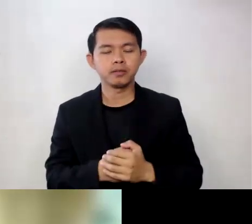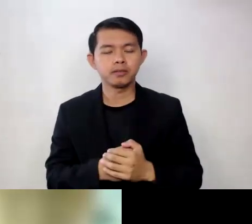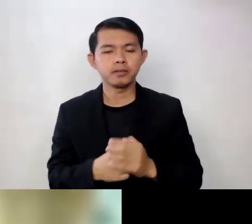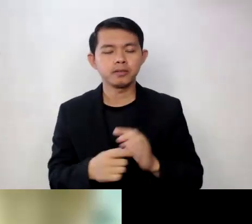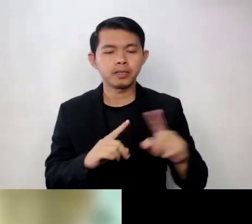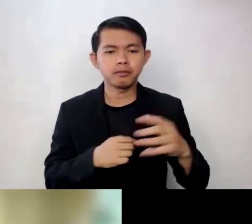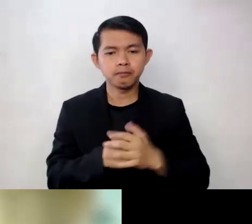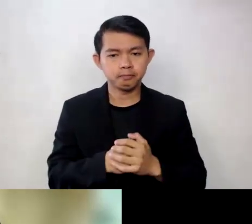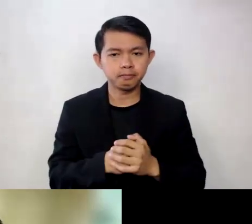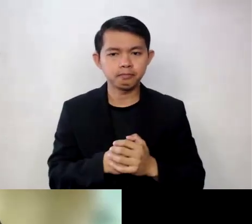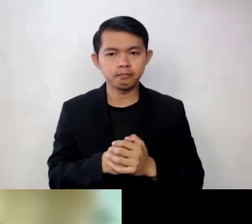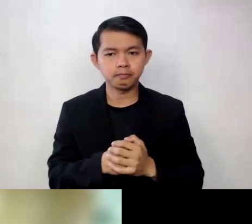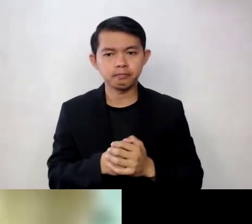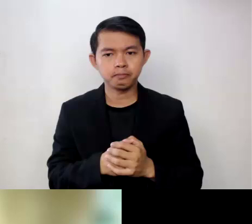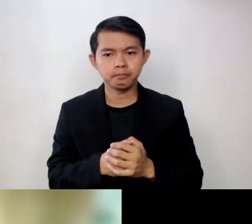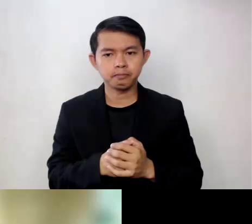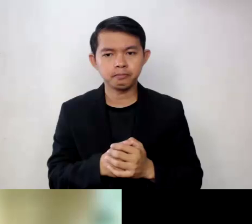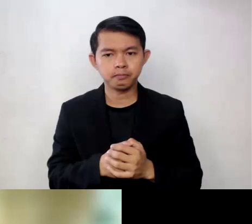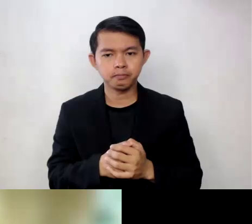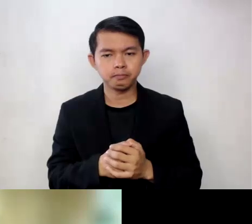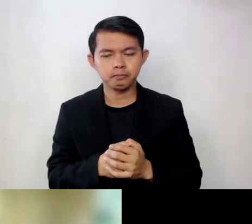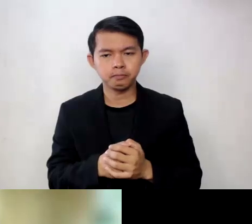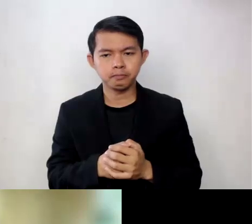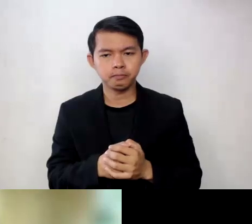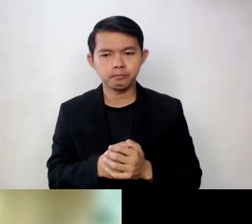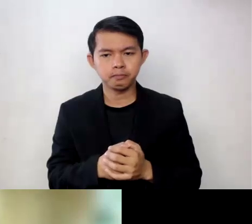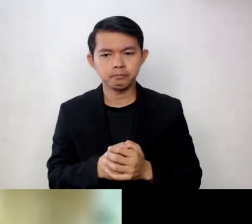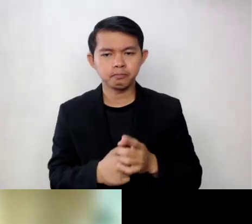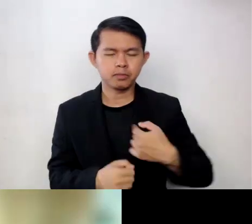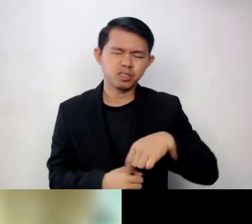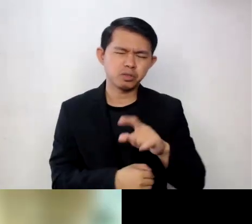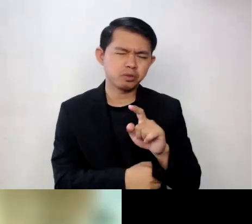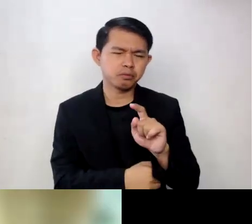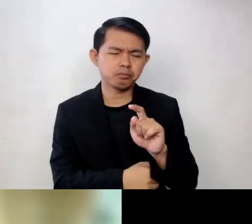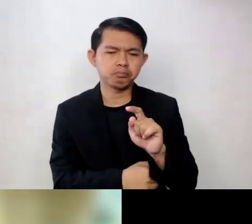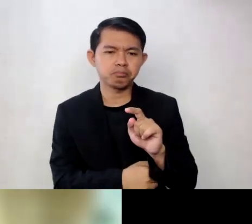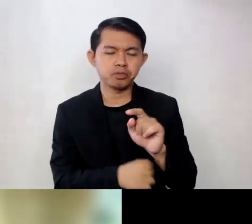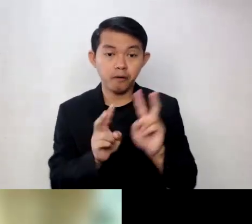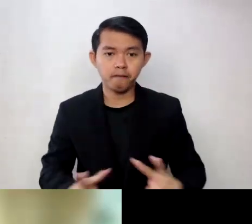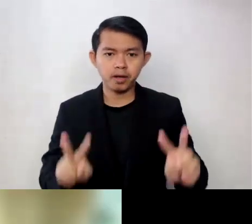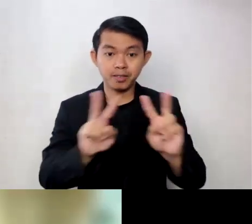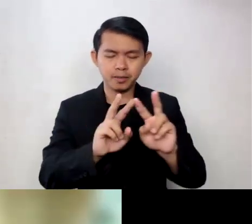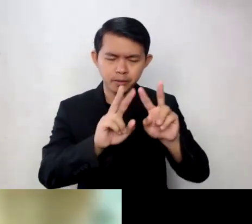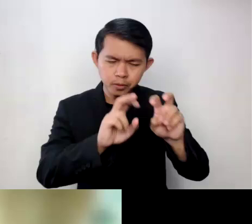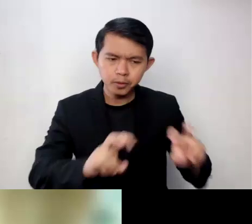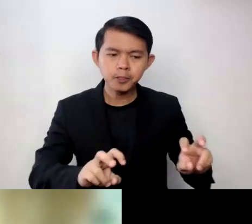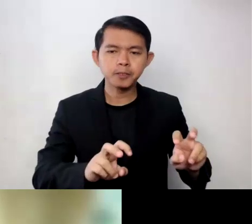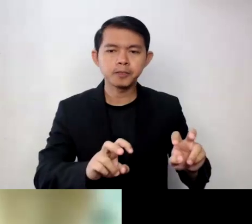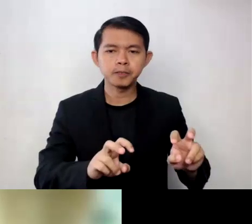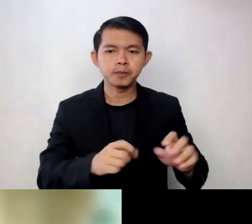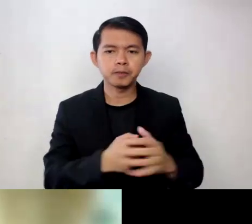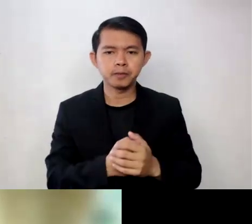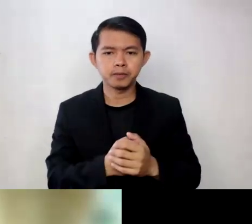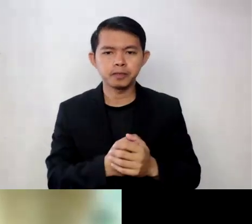that racist, sexist, homophobic, or transphobic values ng isang researcher, knowingly or unknowingly, may